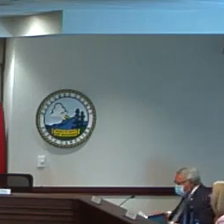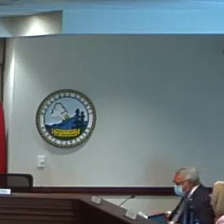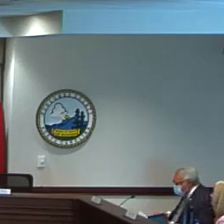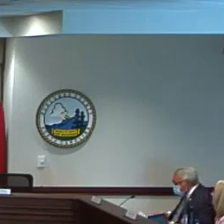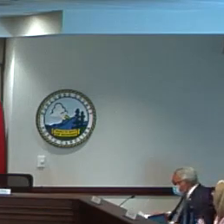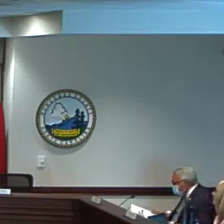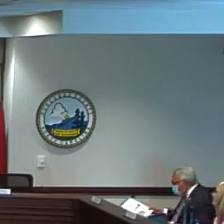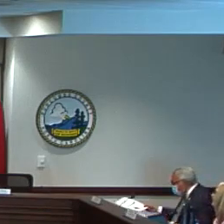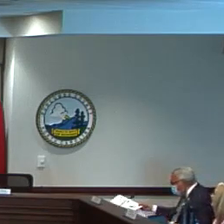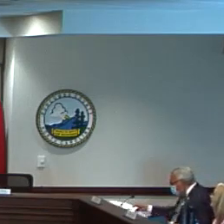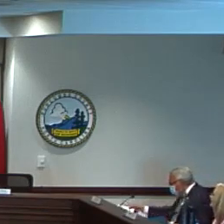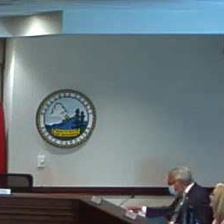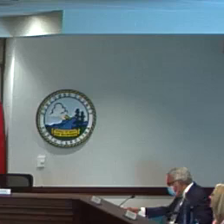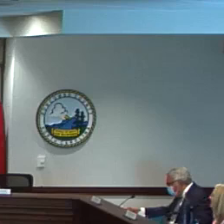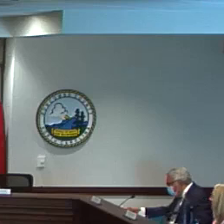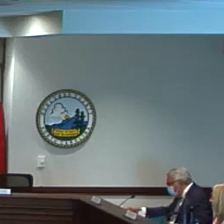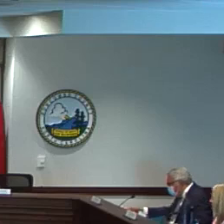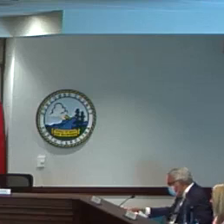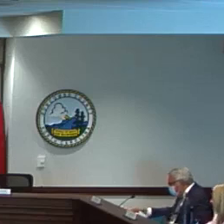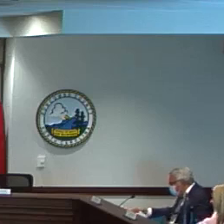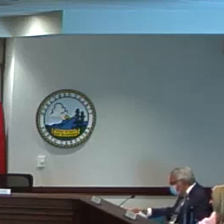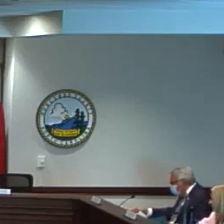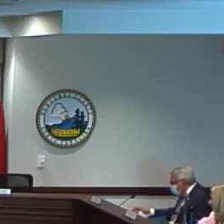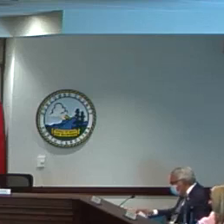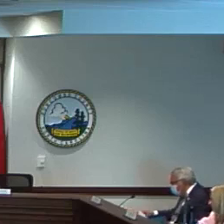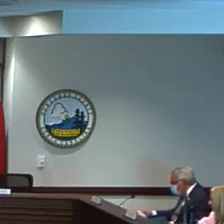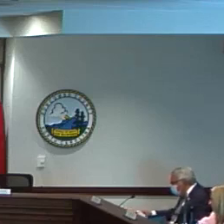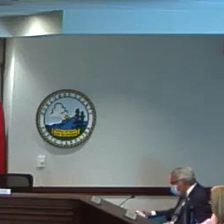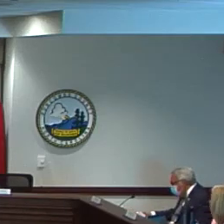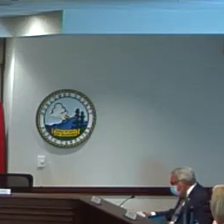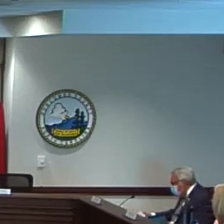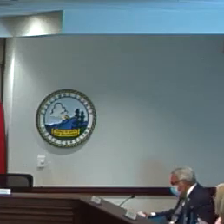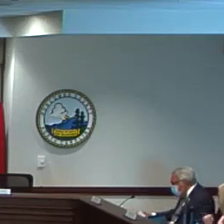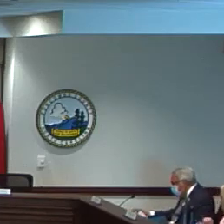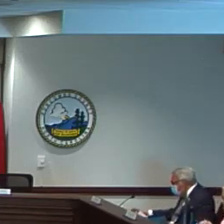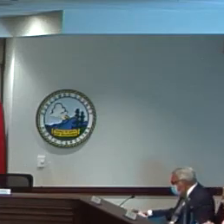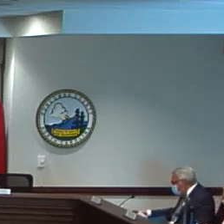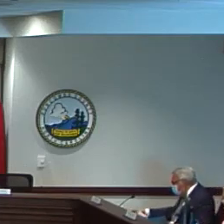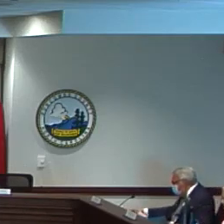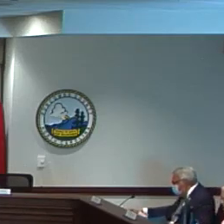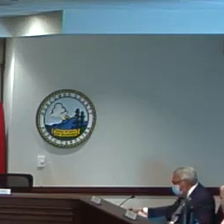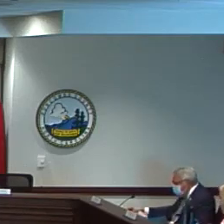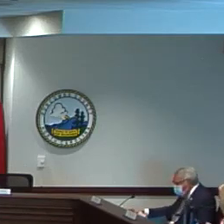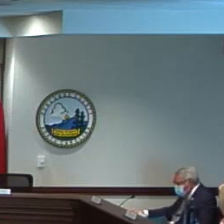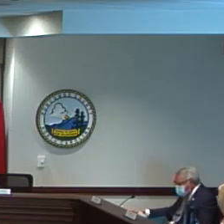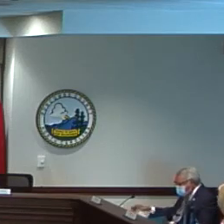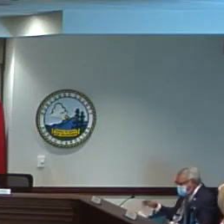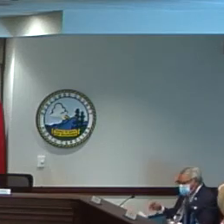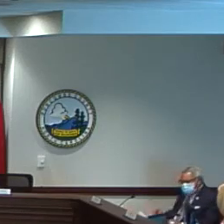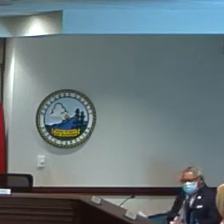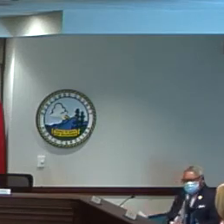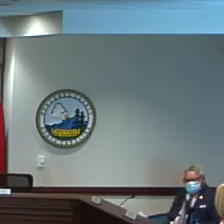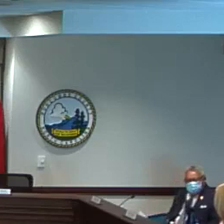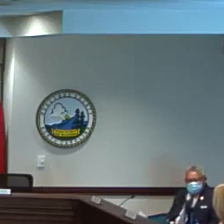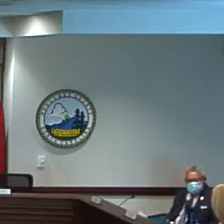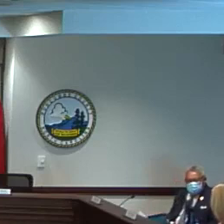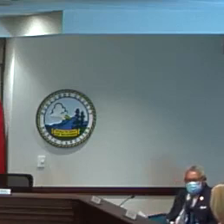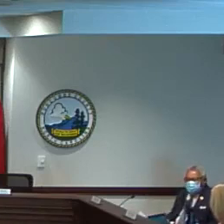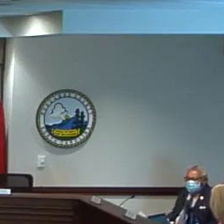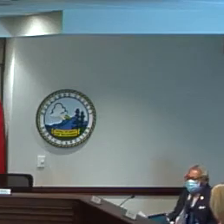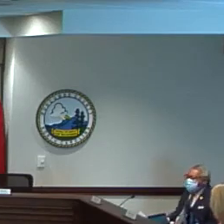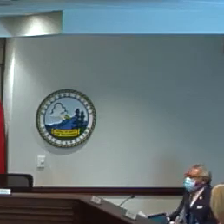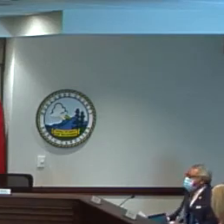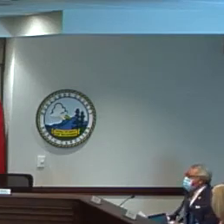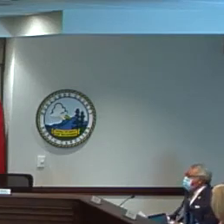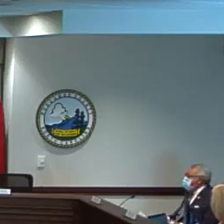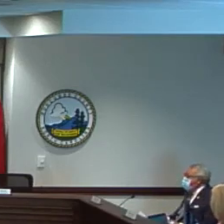Commissioner Edwards is going to have an announcement under good news, so I just will, let's don't forget that when we get to that part. And we are going to have a closed session